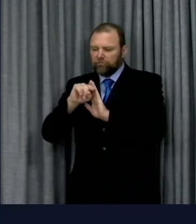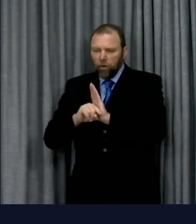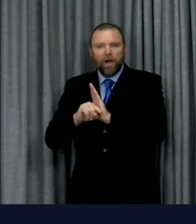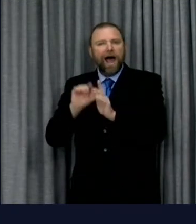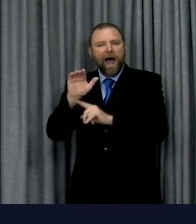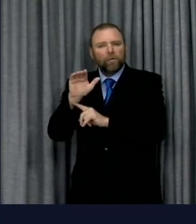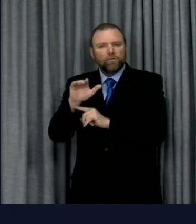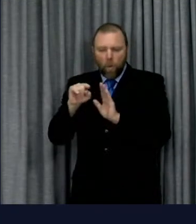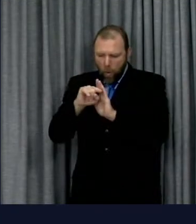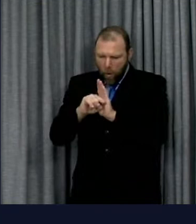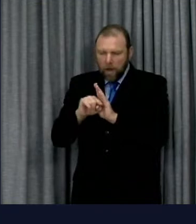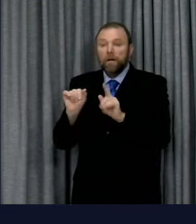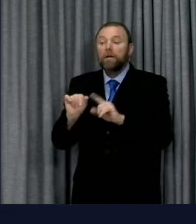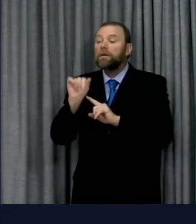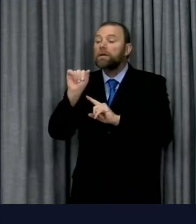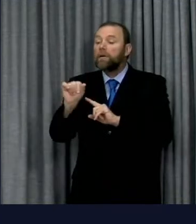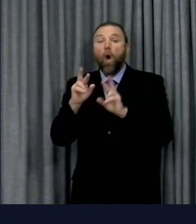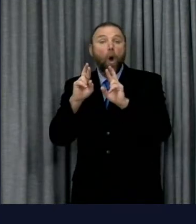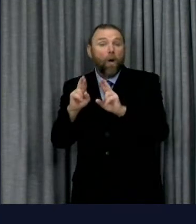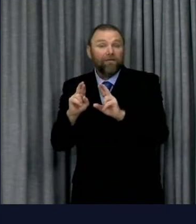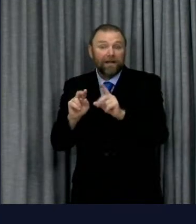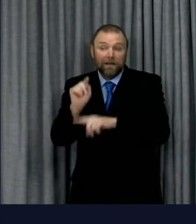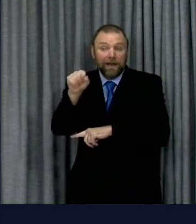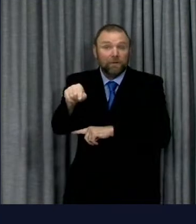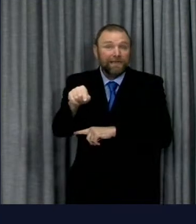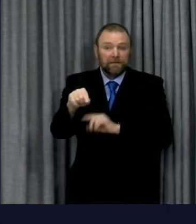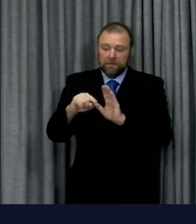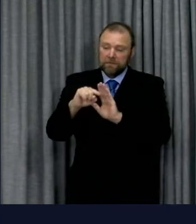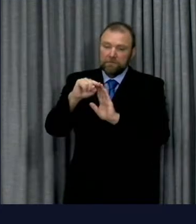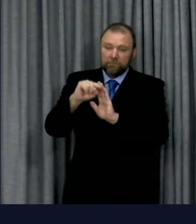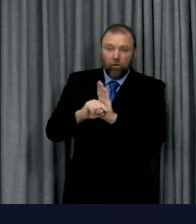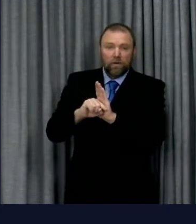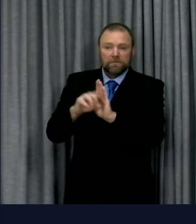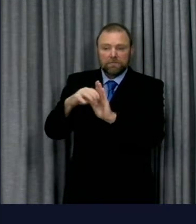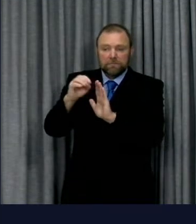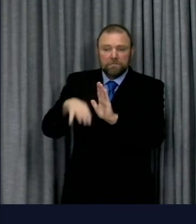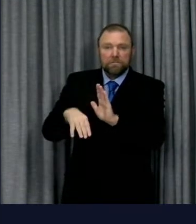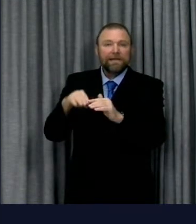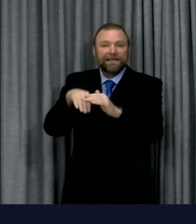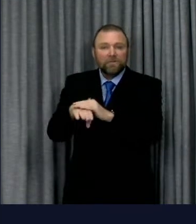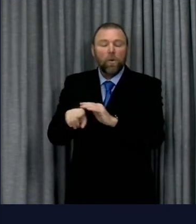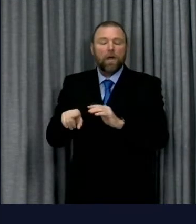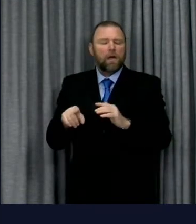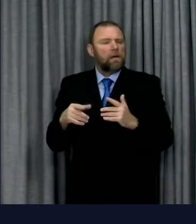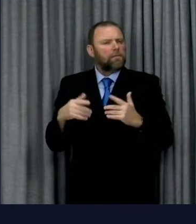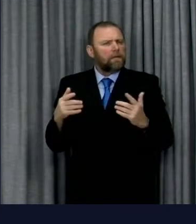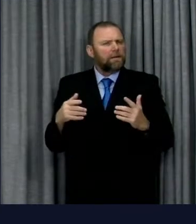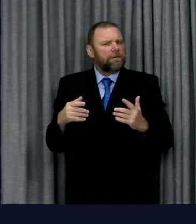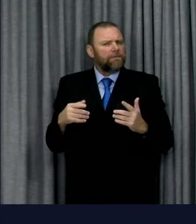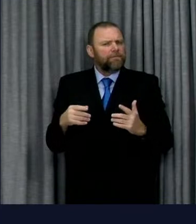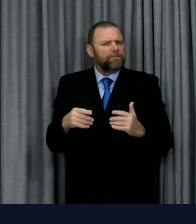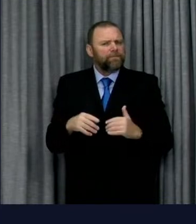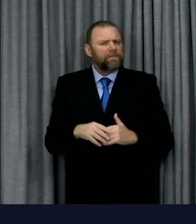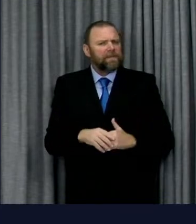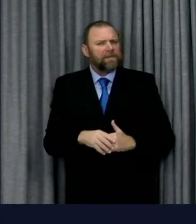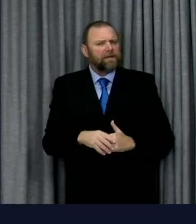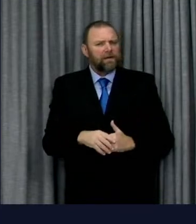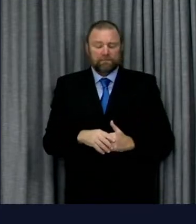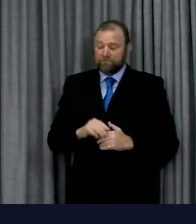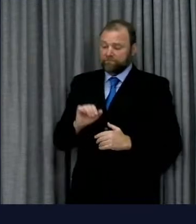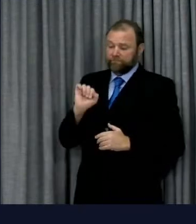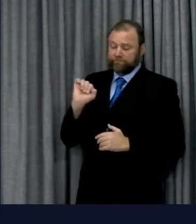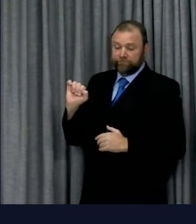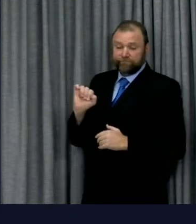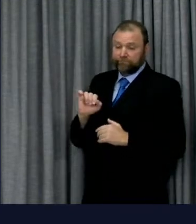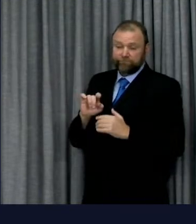that this time next week for indoor measures. That's the advice that we have seen. And as for the